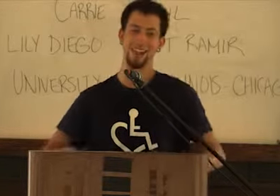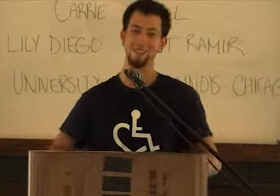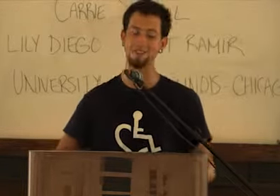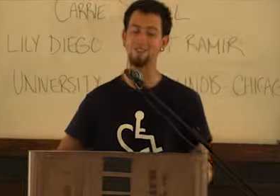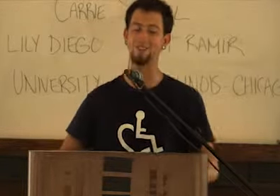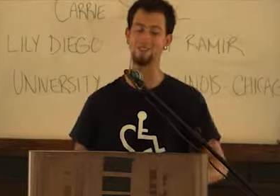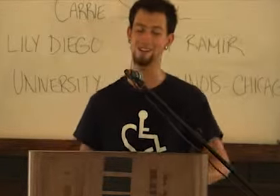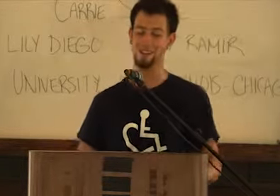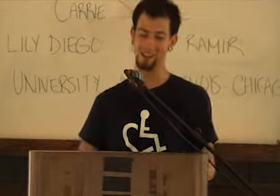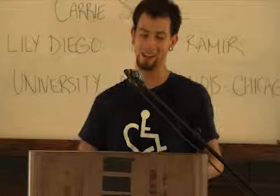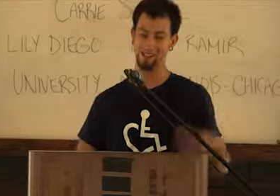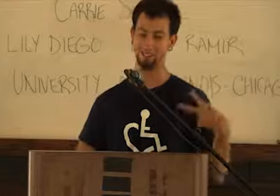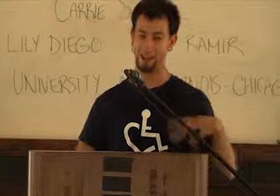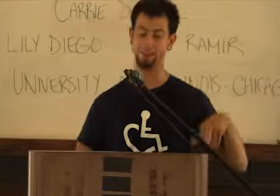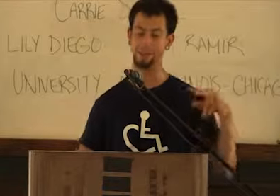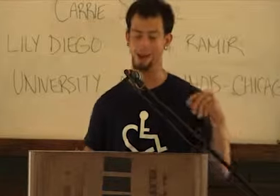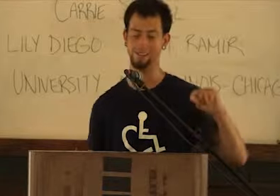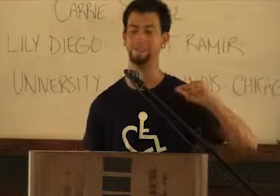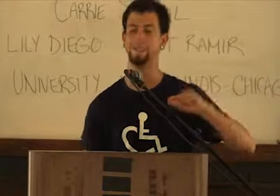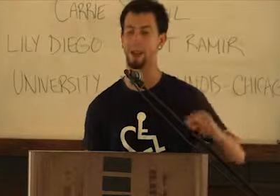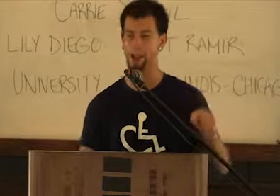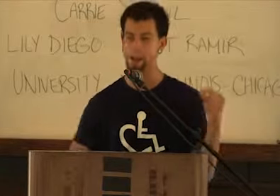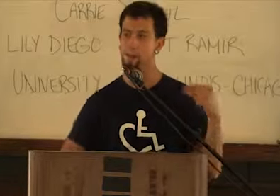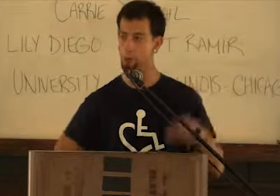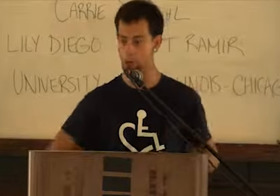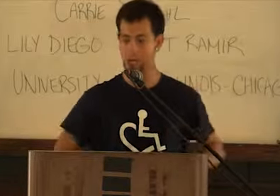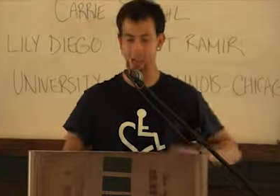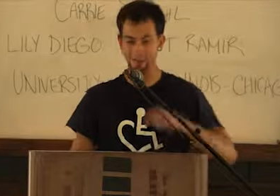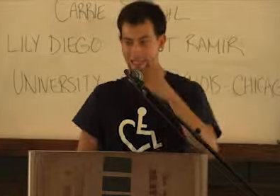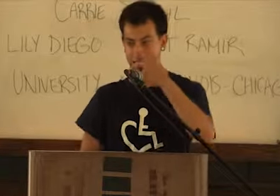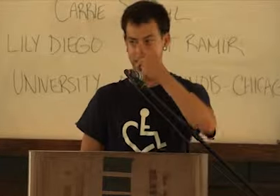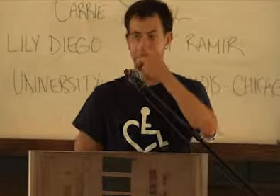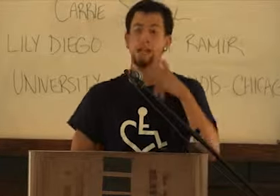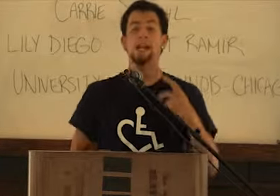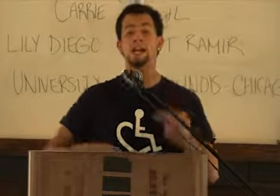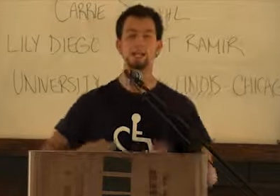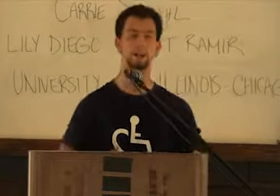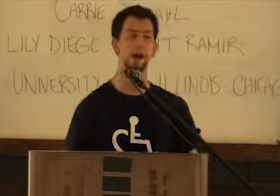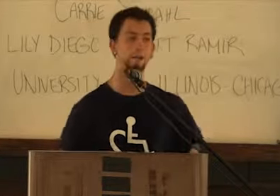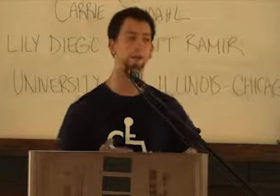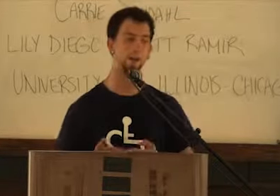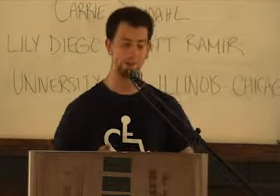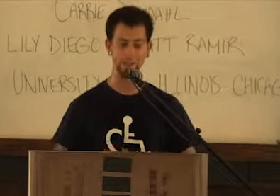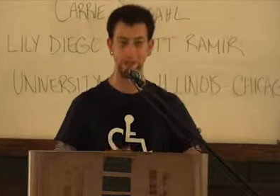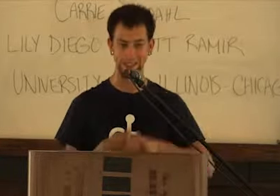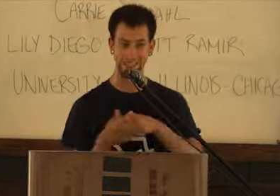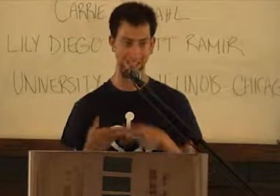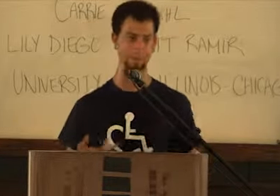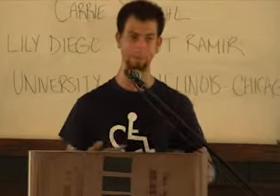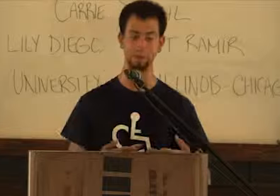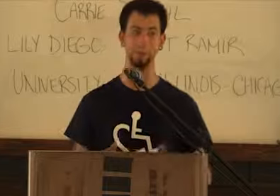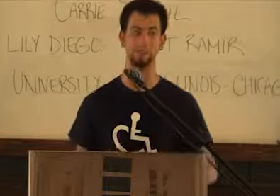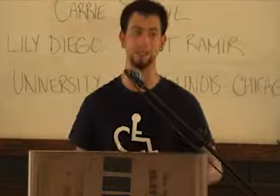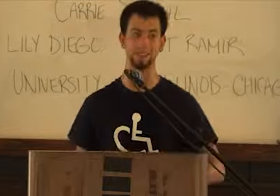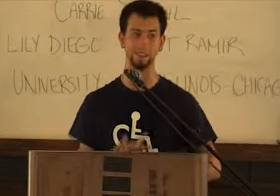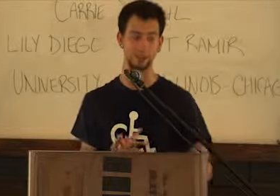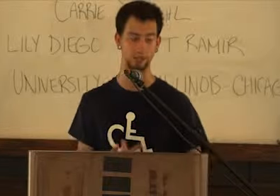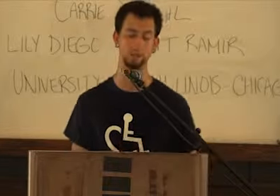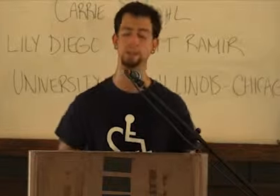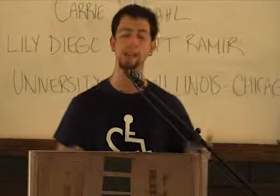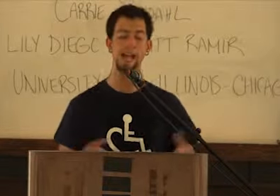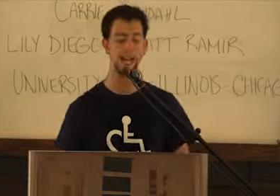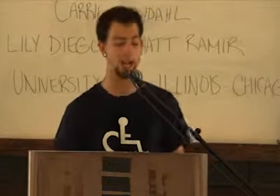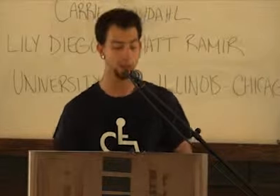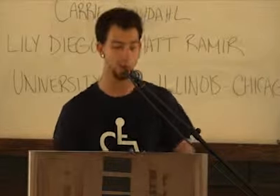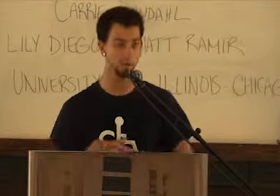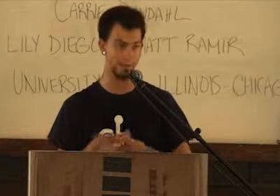this is like right before the final round for my poetry competition. So I wrote a response to him and performed it at the